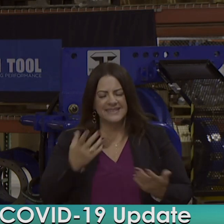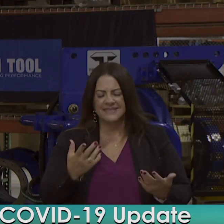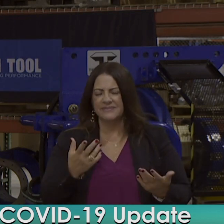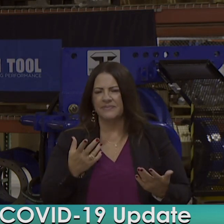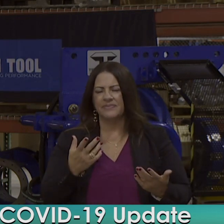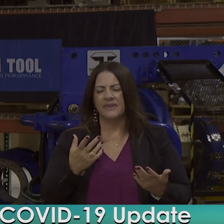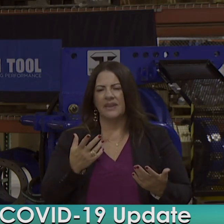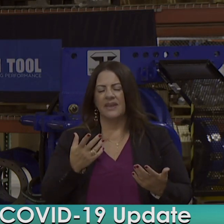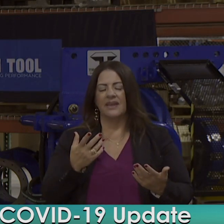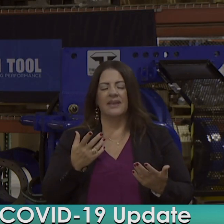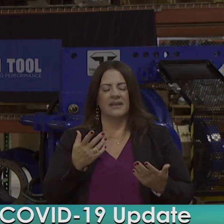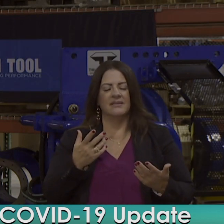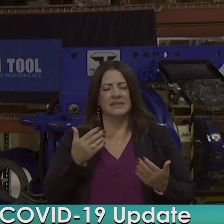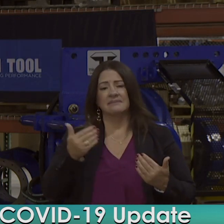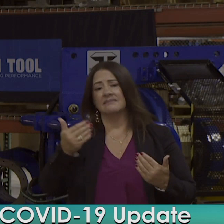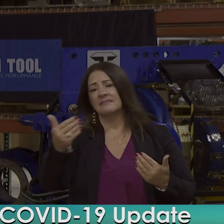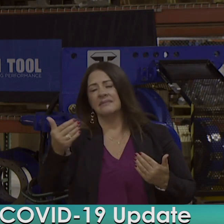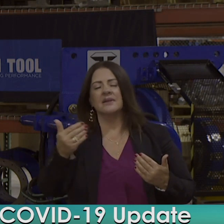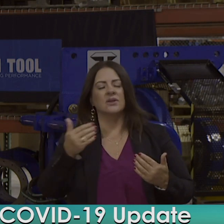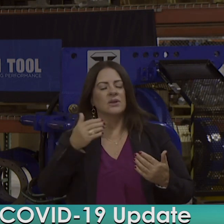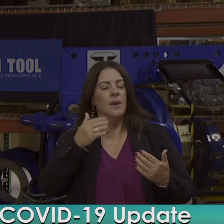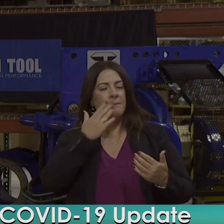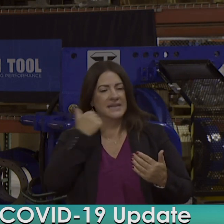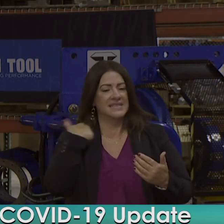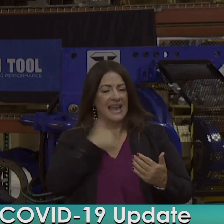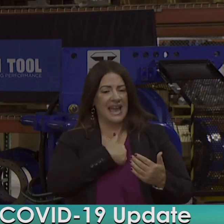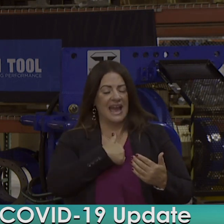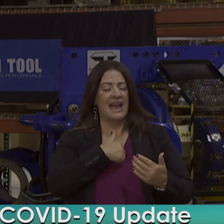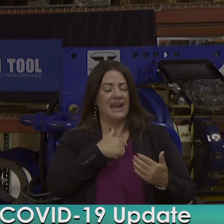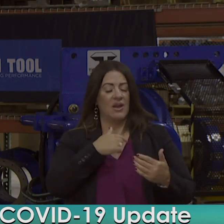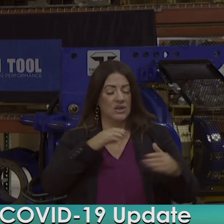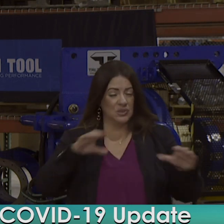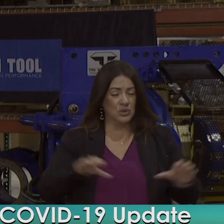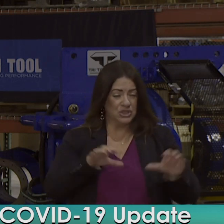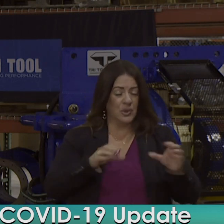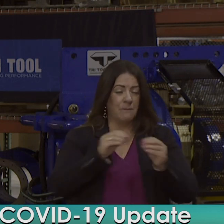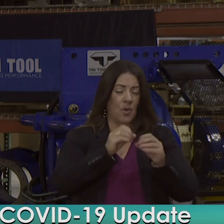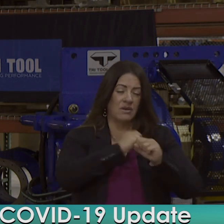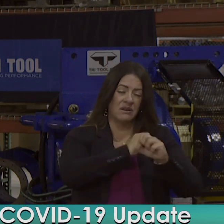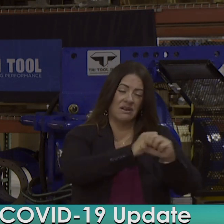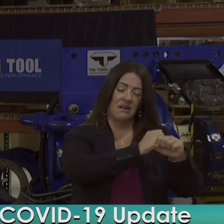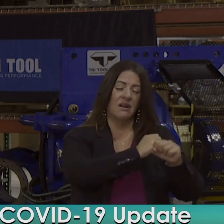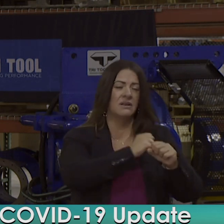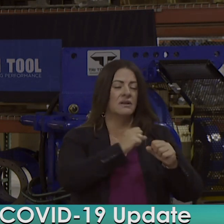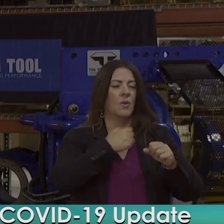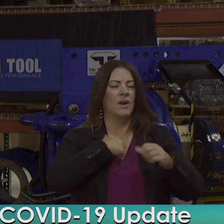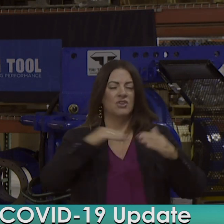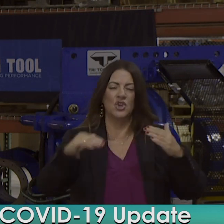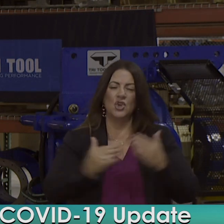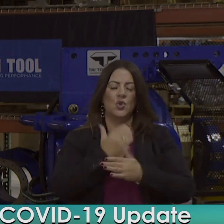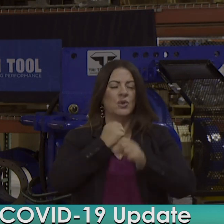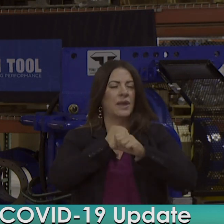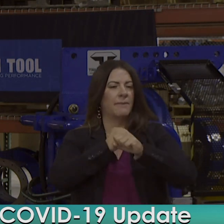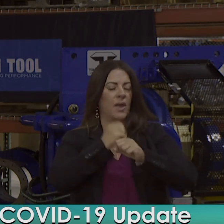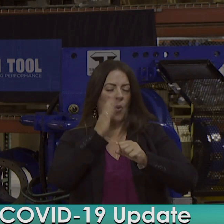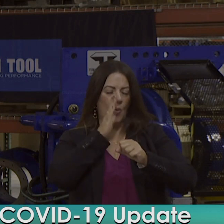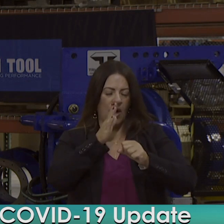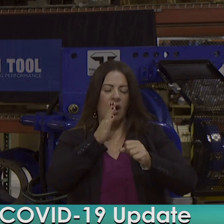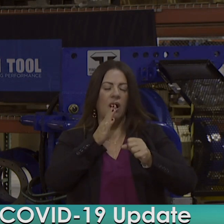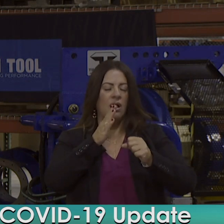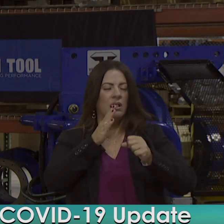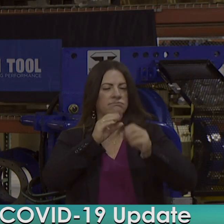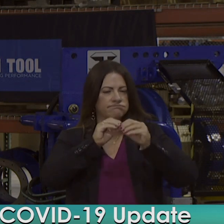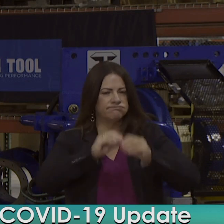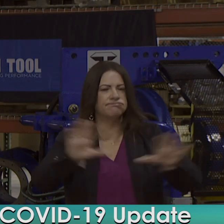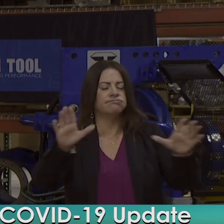the fruits of new efforts in that space. We have a whole new campaign we'll be launching,